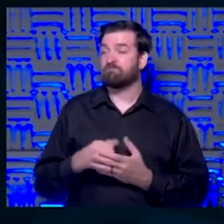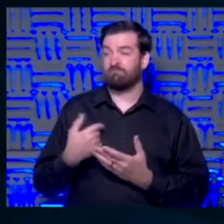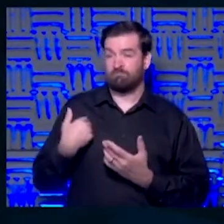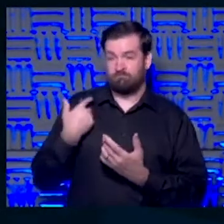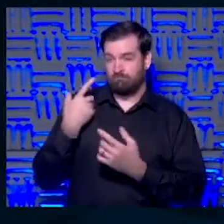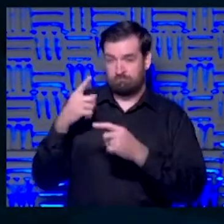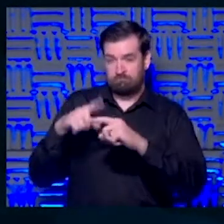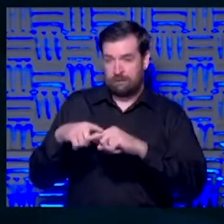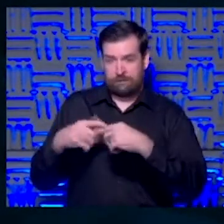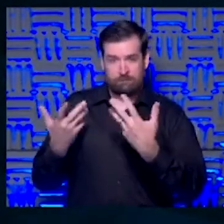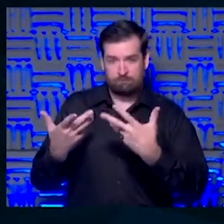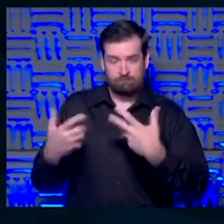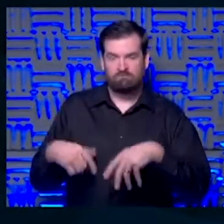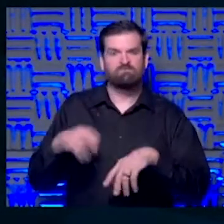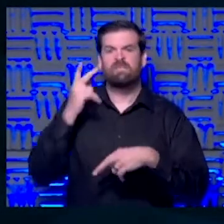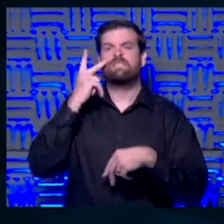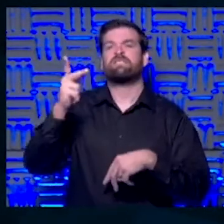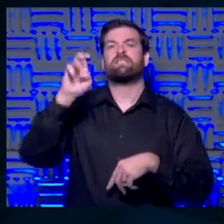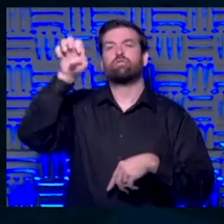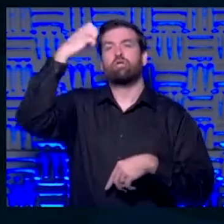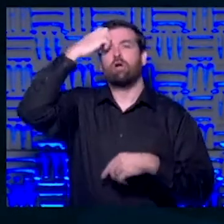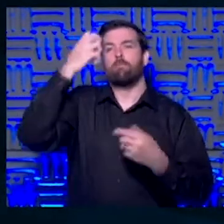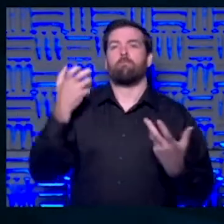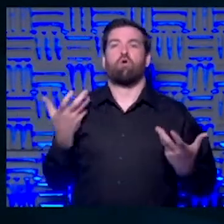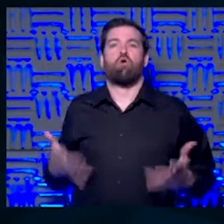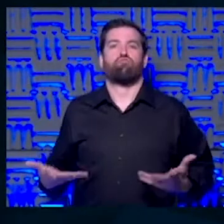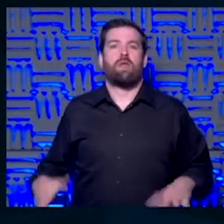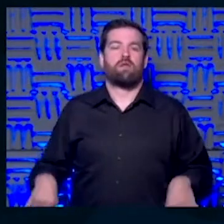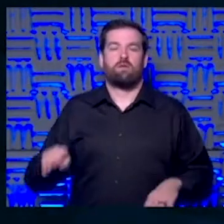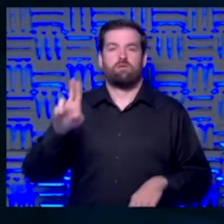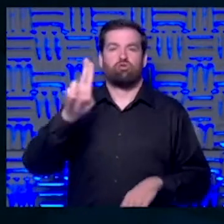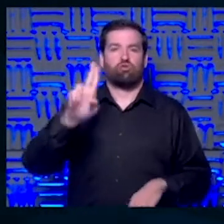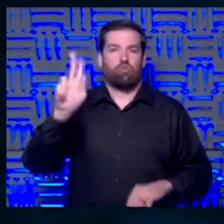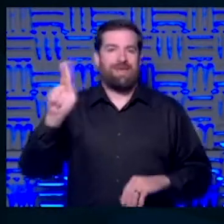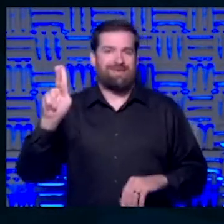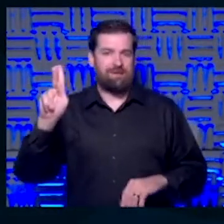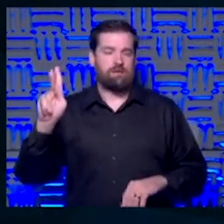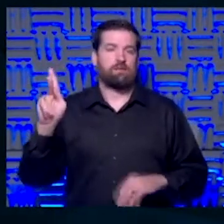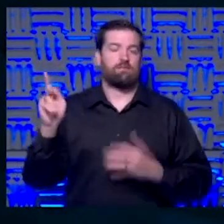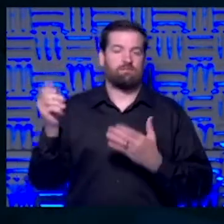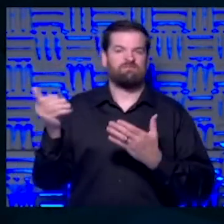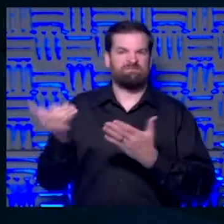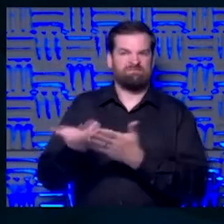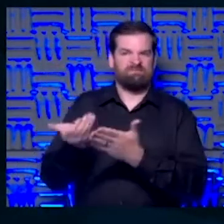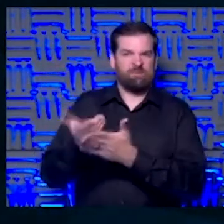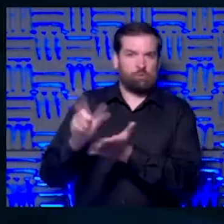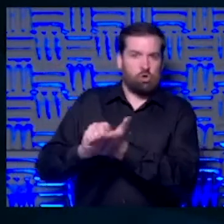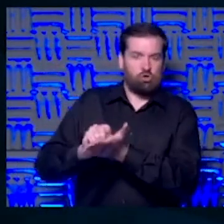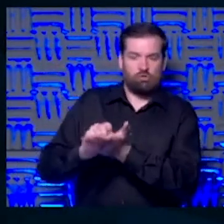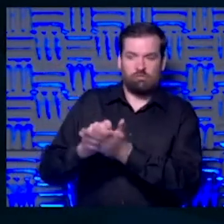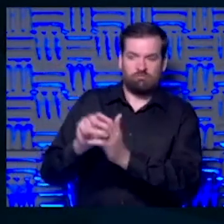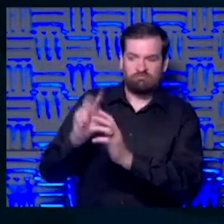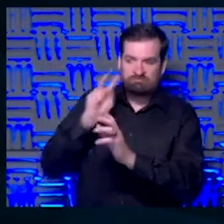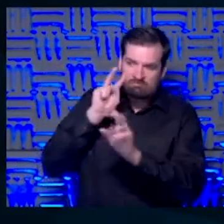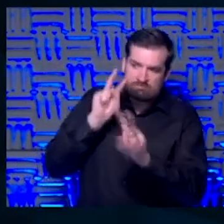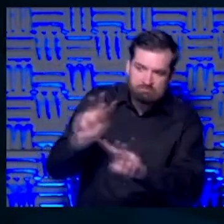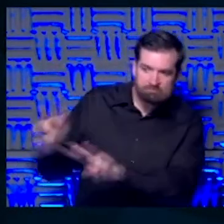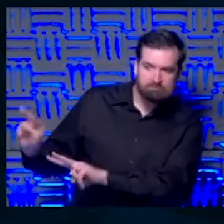somewhat on what's seen in Europe already. In the UK, there's a new Lancet article out that looks at predictors